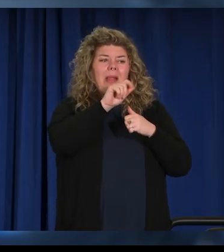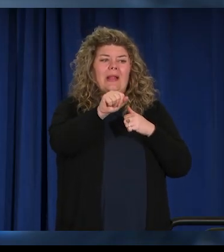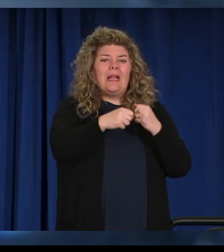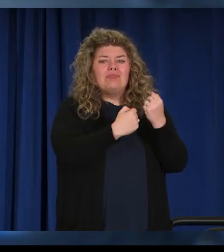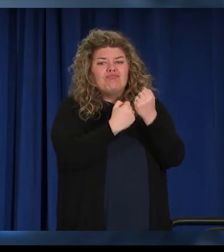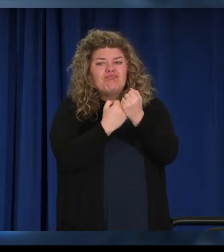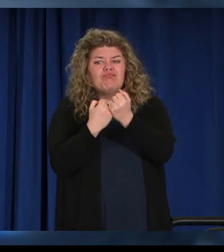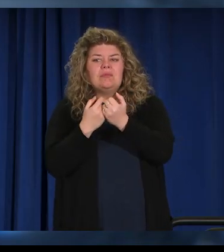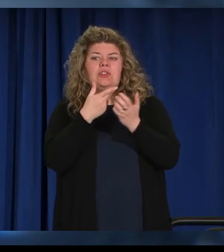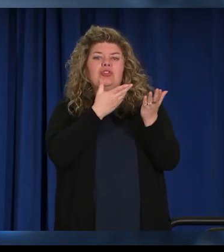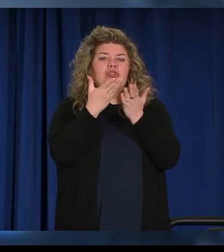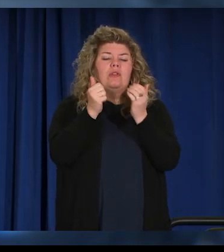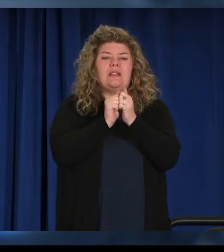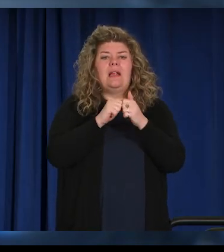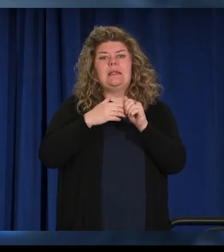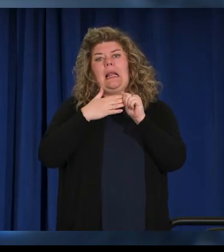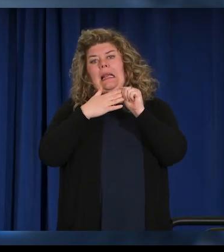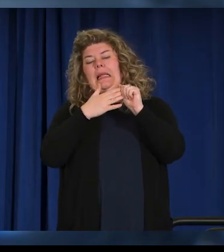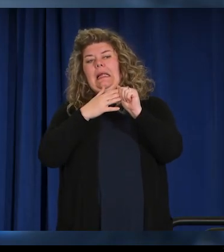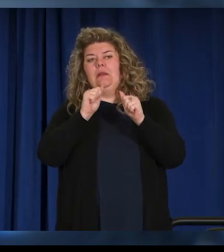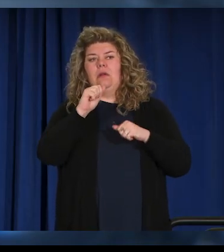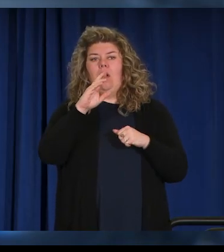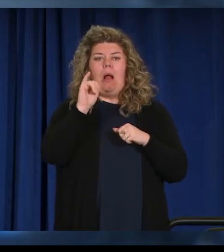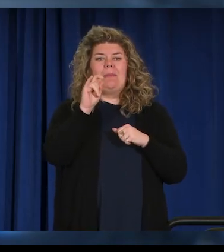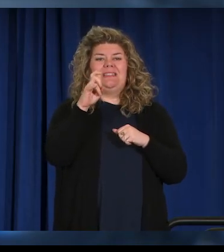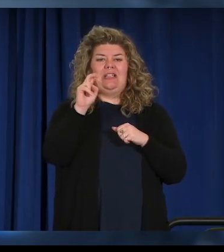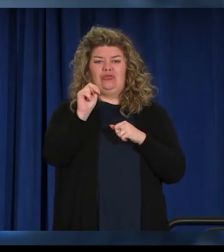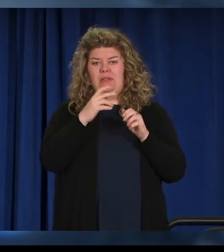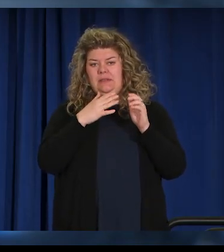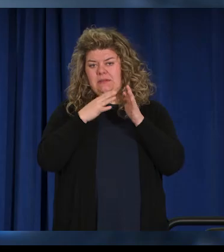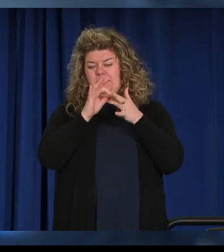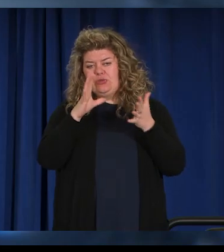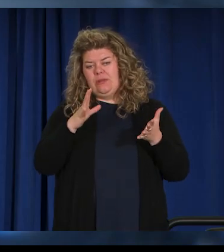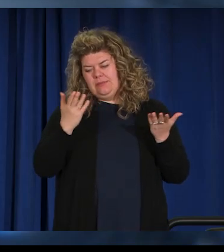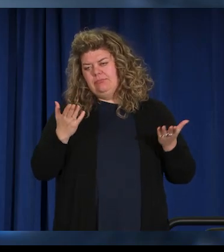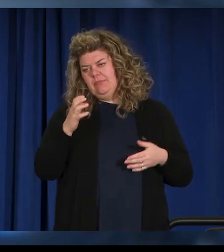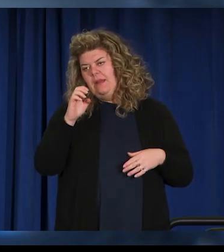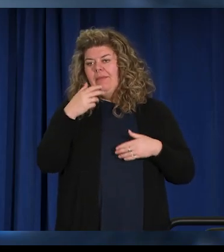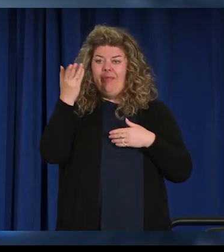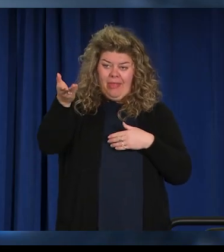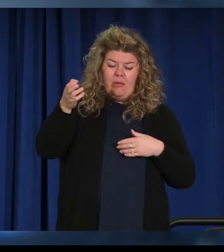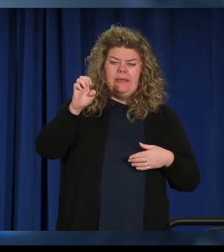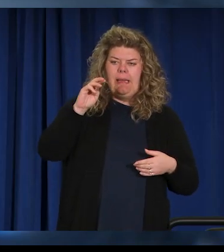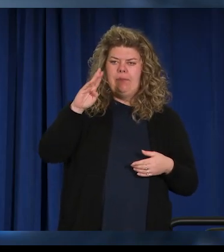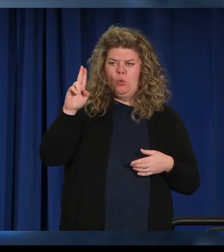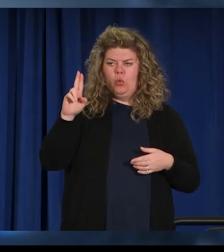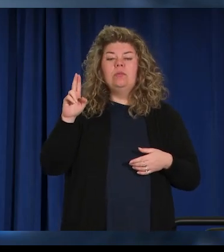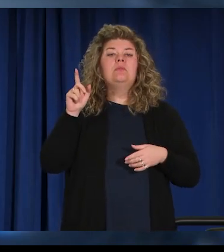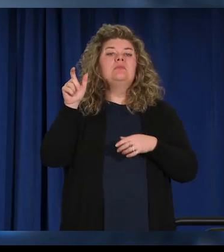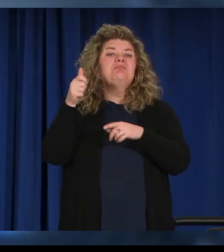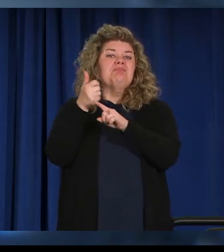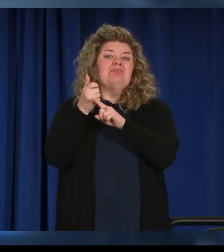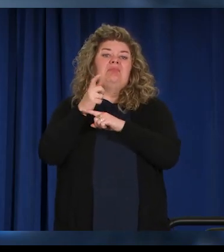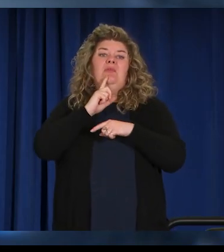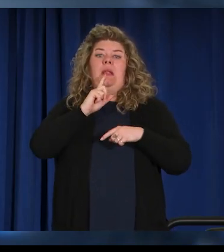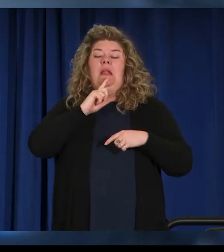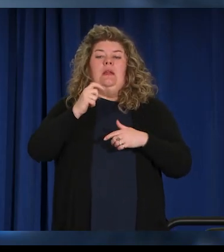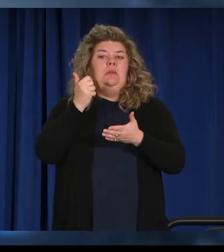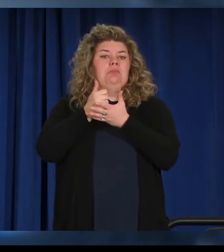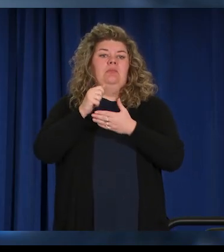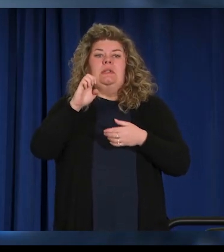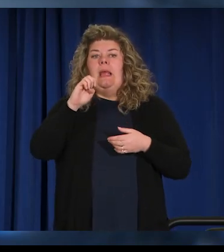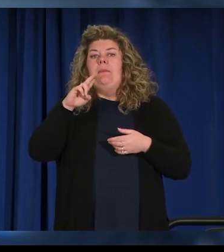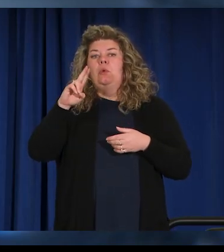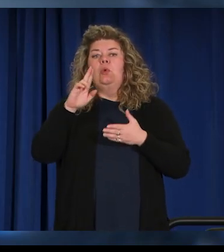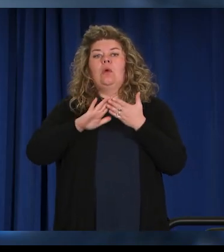including serving as a lead student accommodation specialist at EMU. She was a catalyst in the success of the EMU College